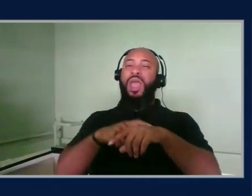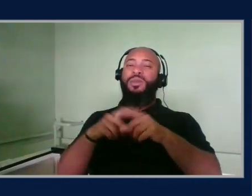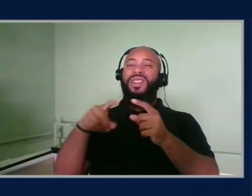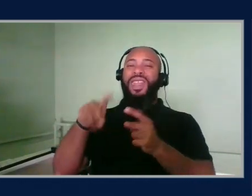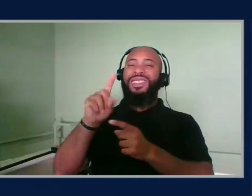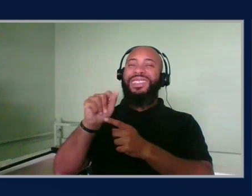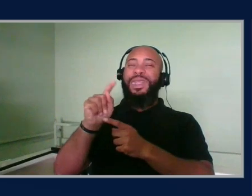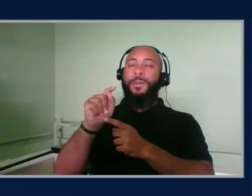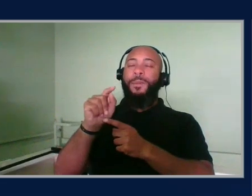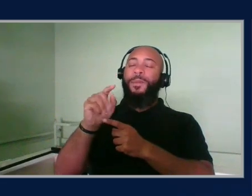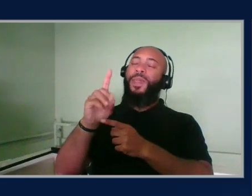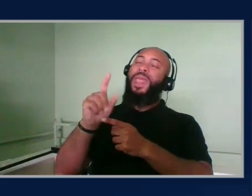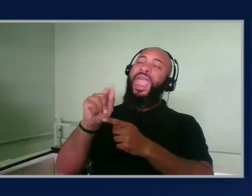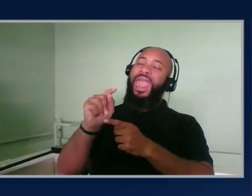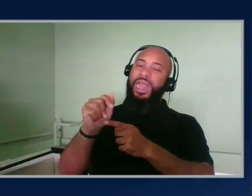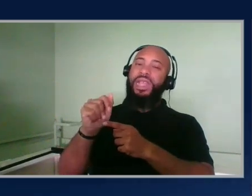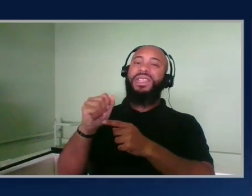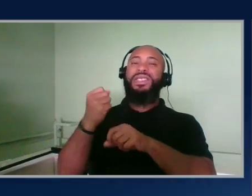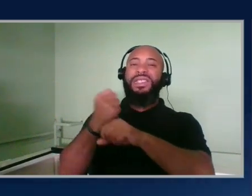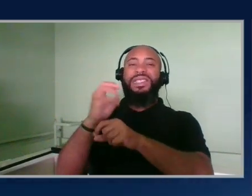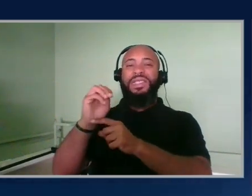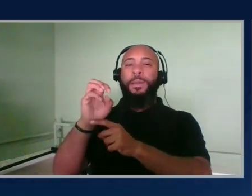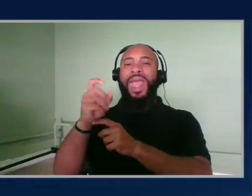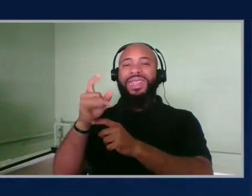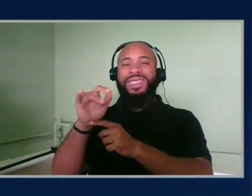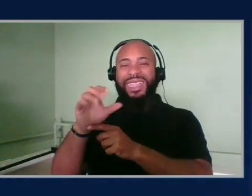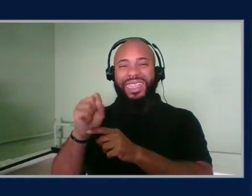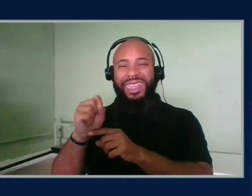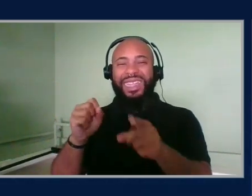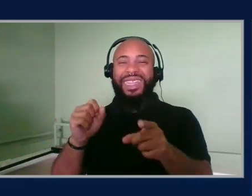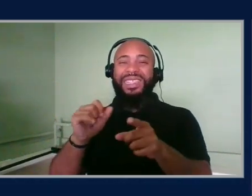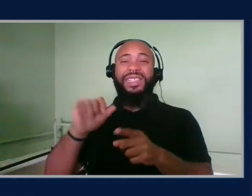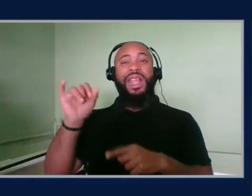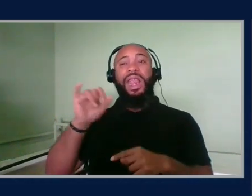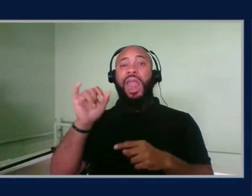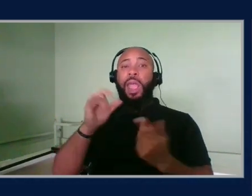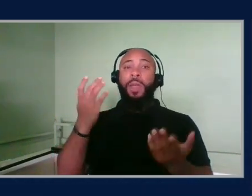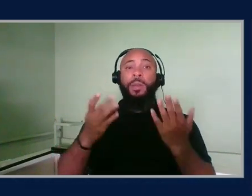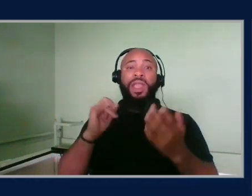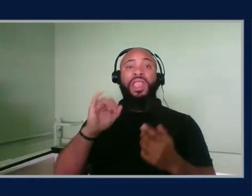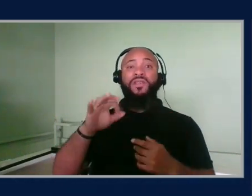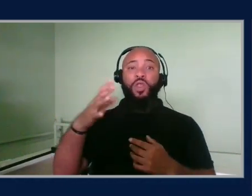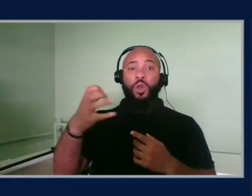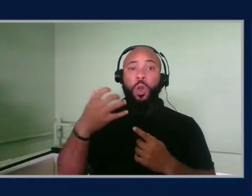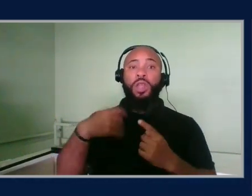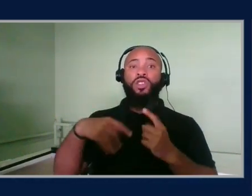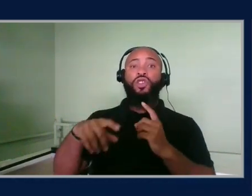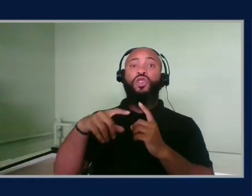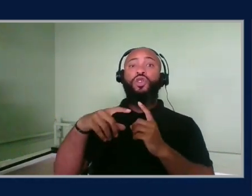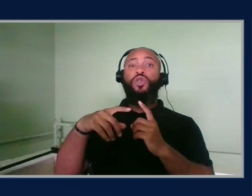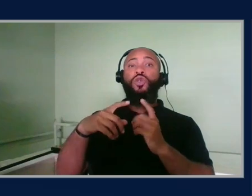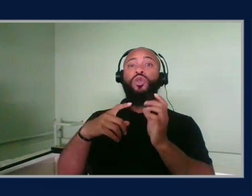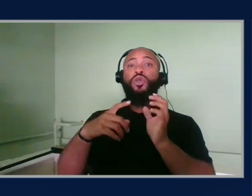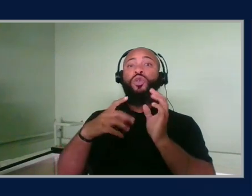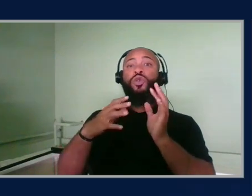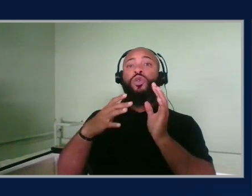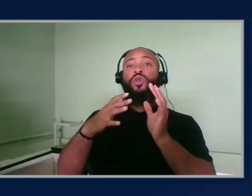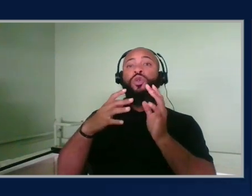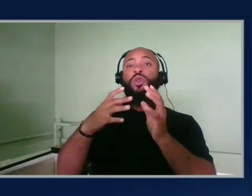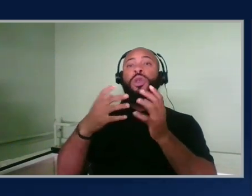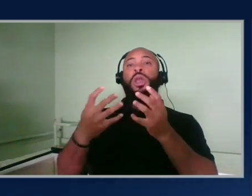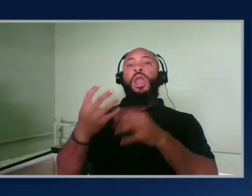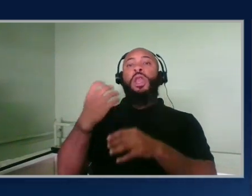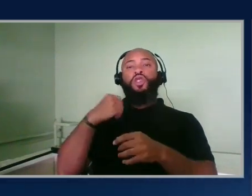like POSIX requirements, where you're going to want to be consuming things in a file format rather than an object format. Now, what do? Your gold data is